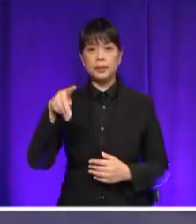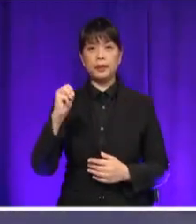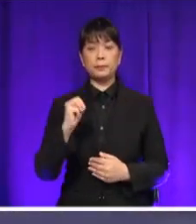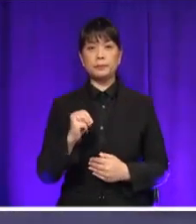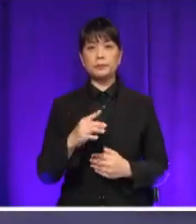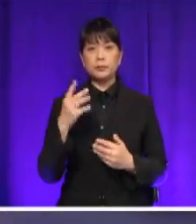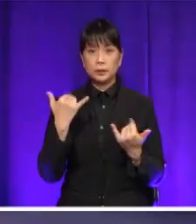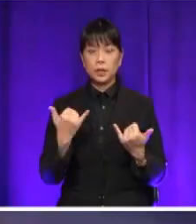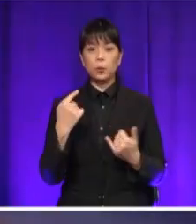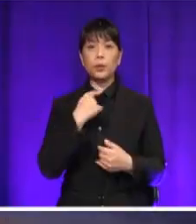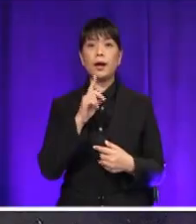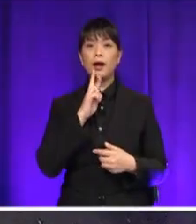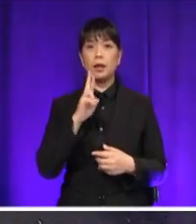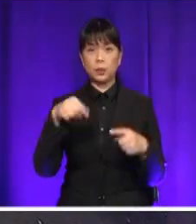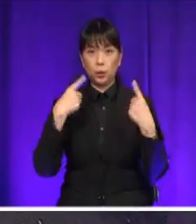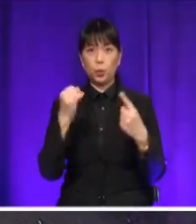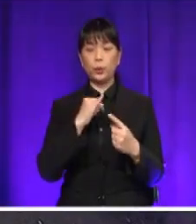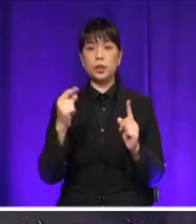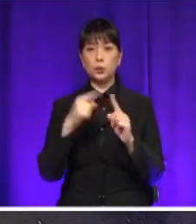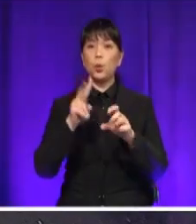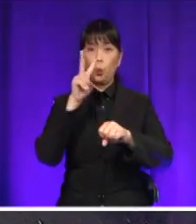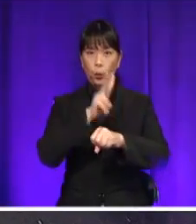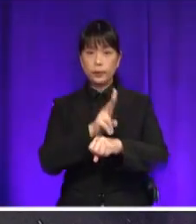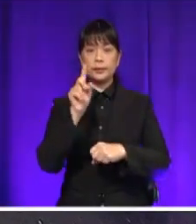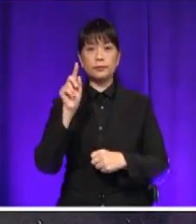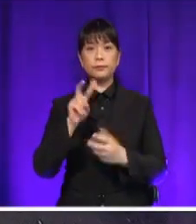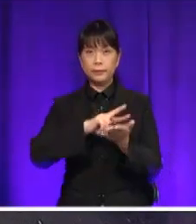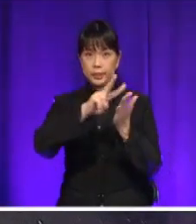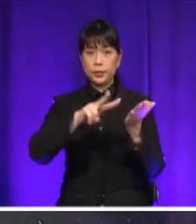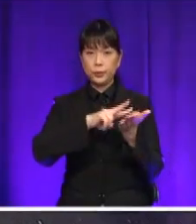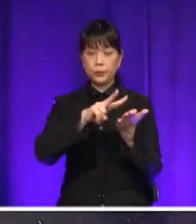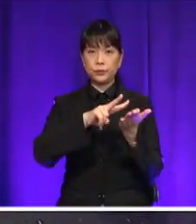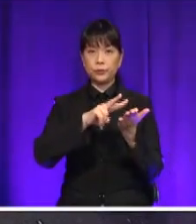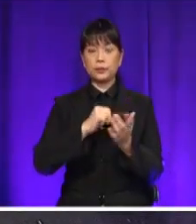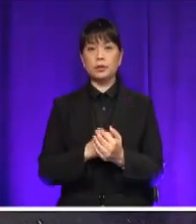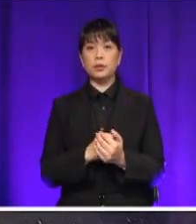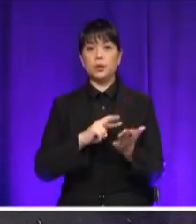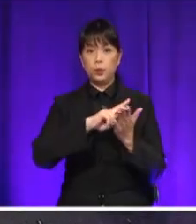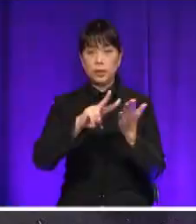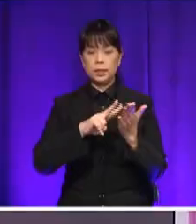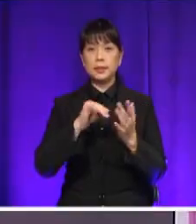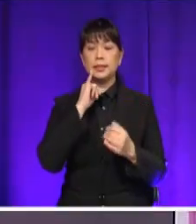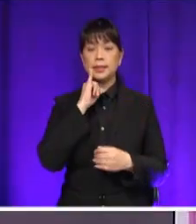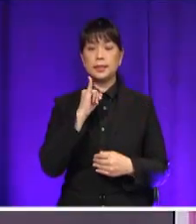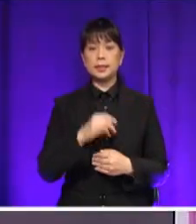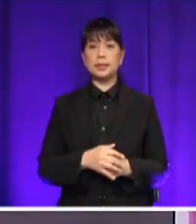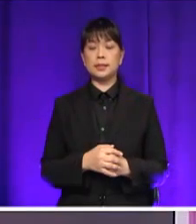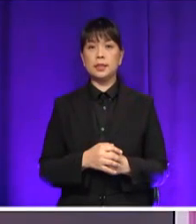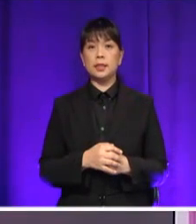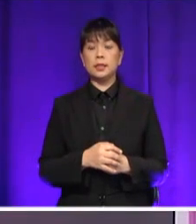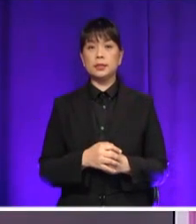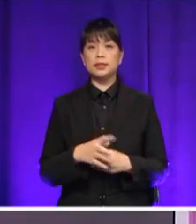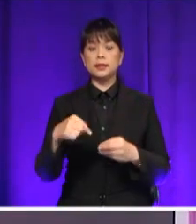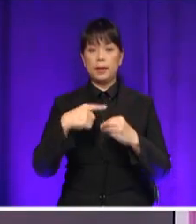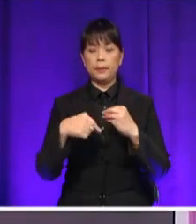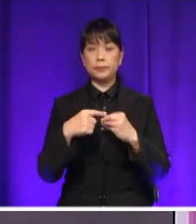teacher? Yes, we are. What the video is all about. Can you tell us? Yes, the video is an excerpt taken from